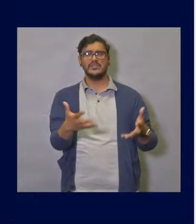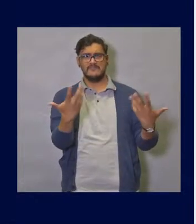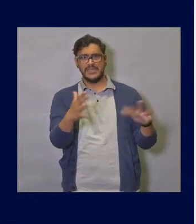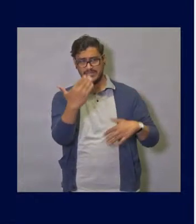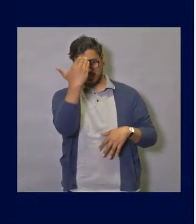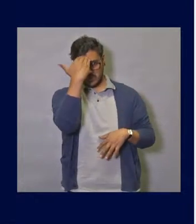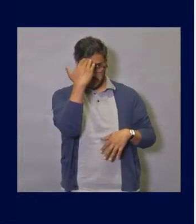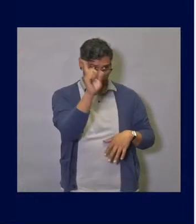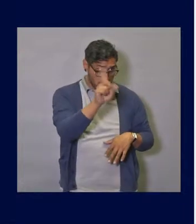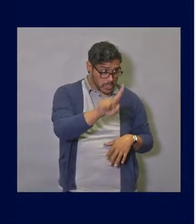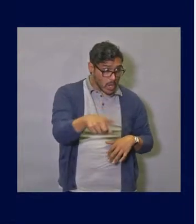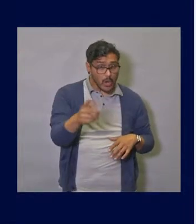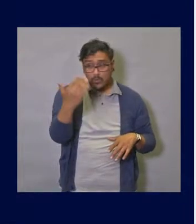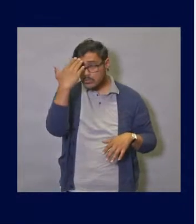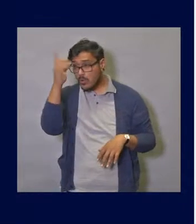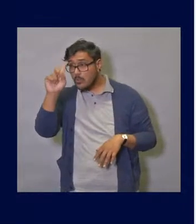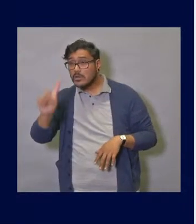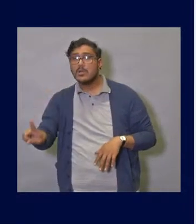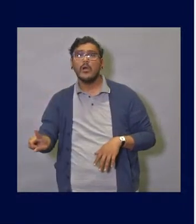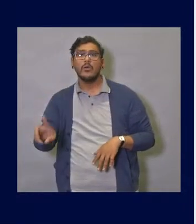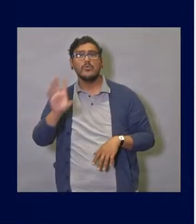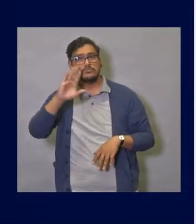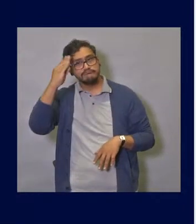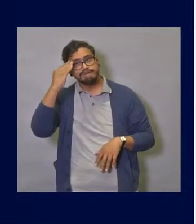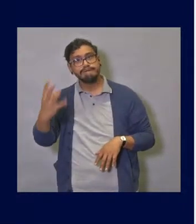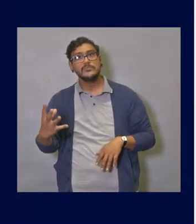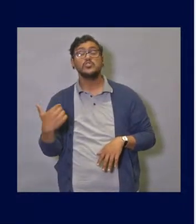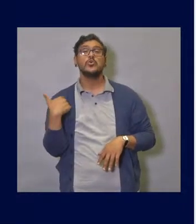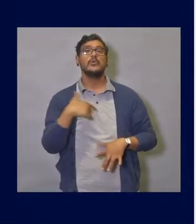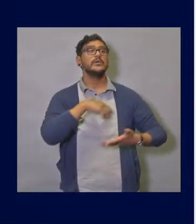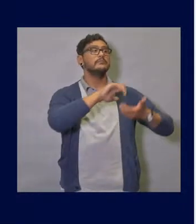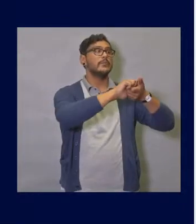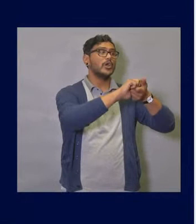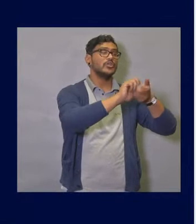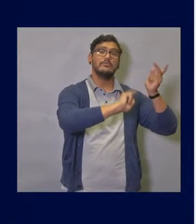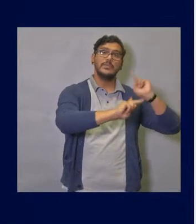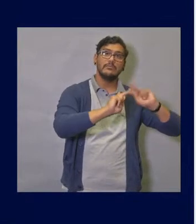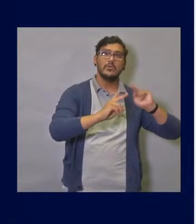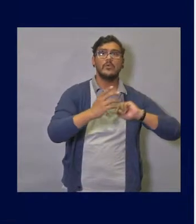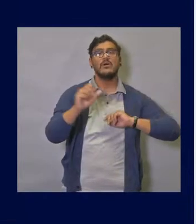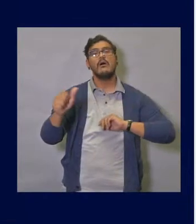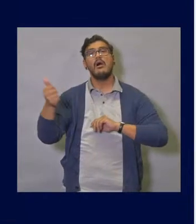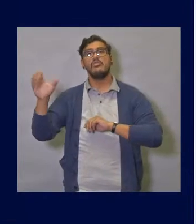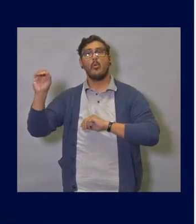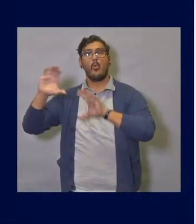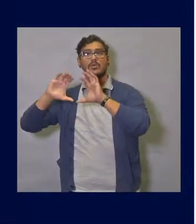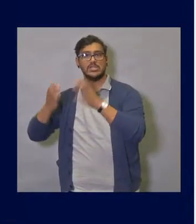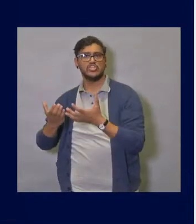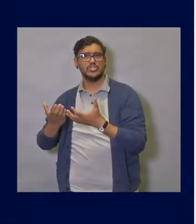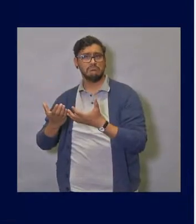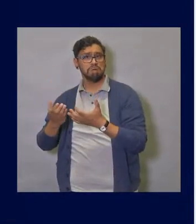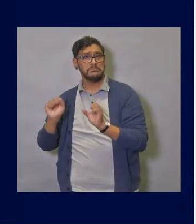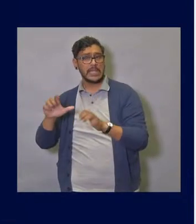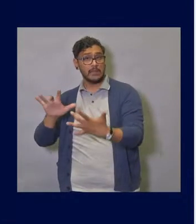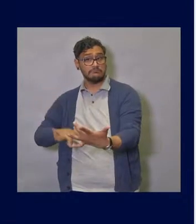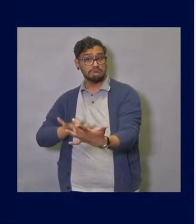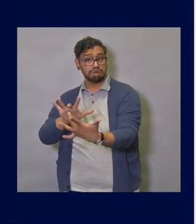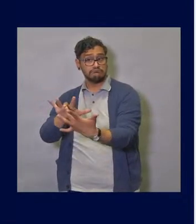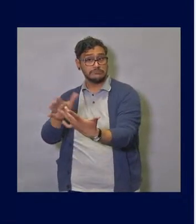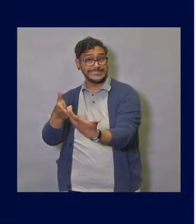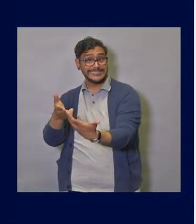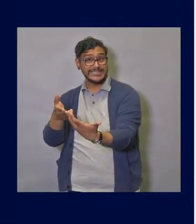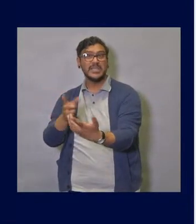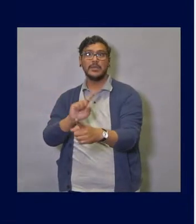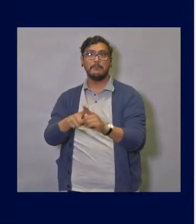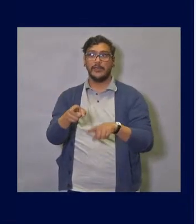get vaccinated. So we're partnering with people and organizations that are not only able to reach these workers, but are also trusted